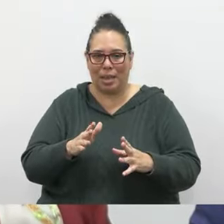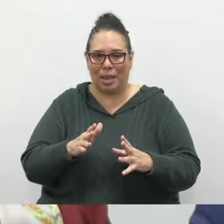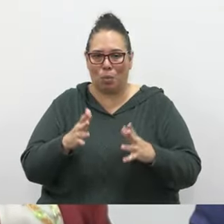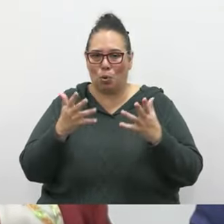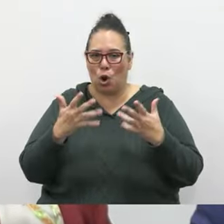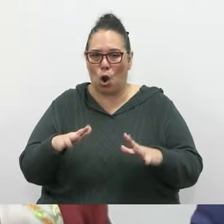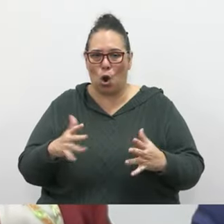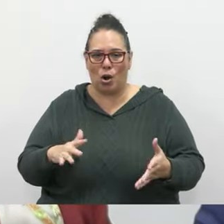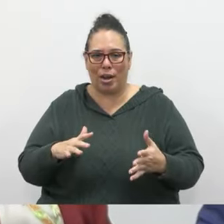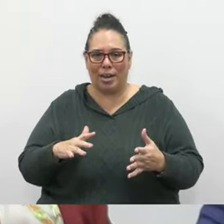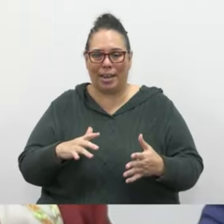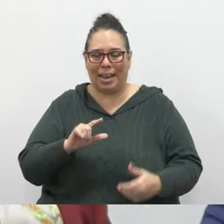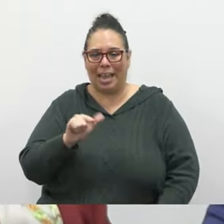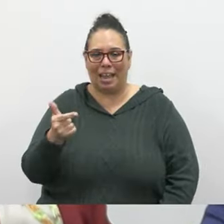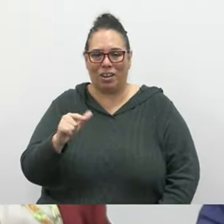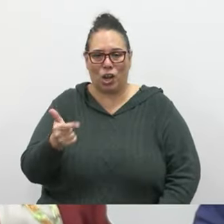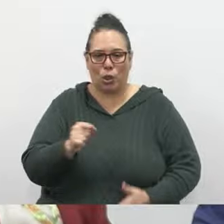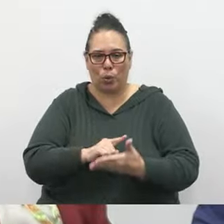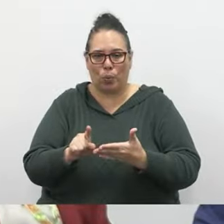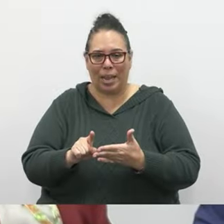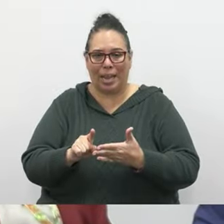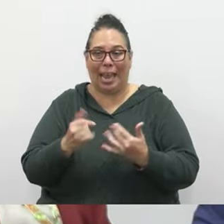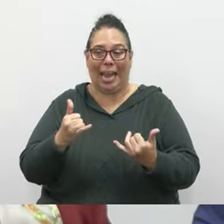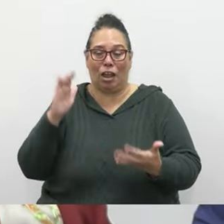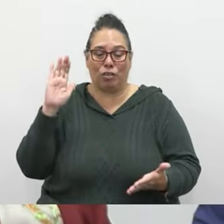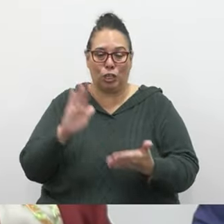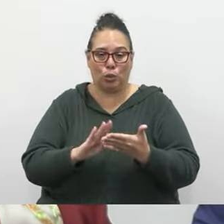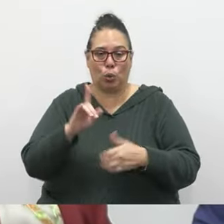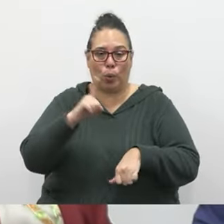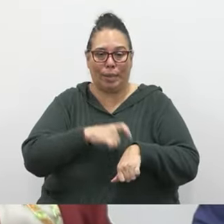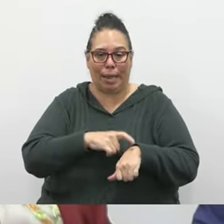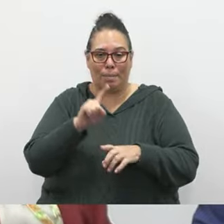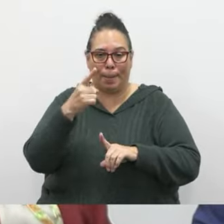already down to every other week, and this would reduce them to once a month.